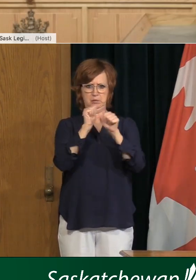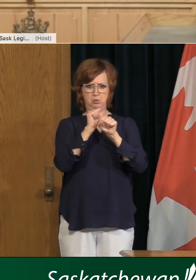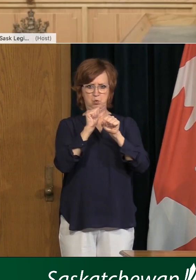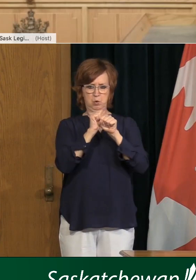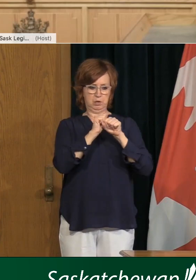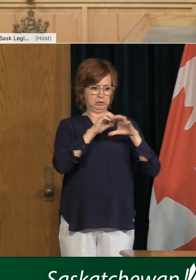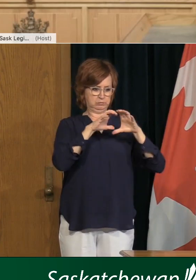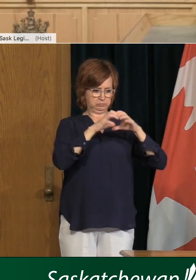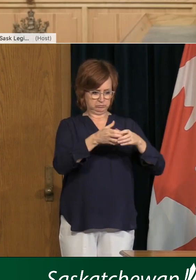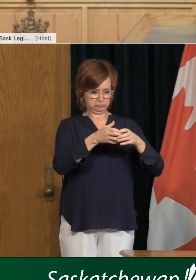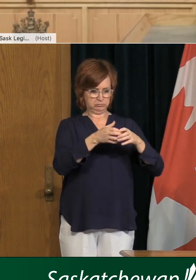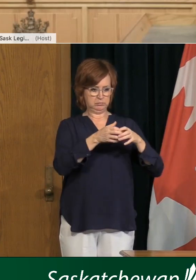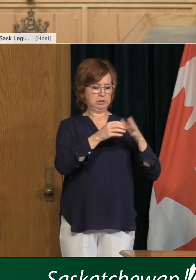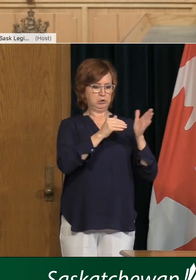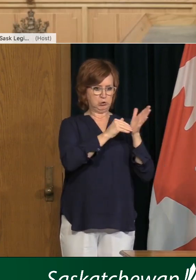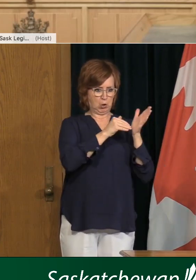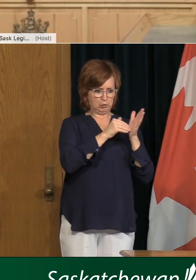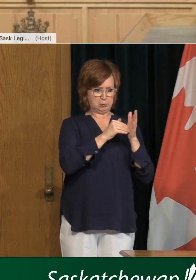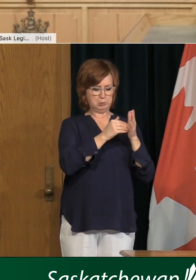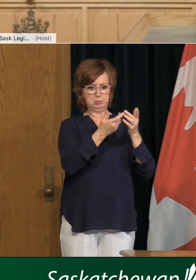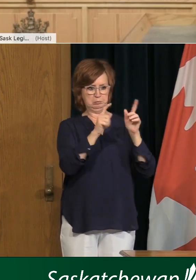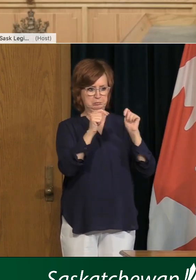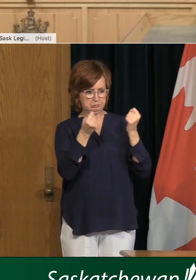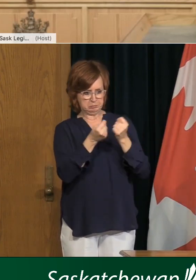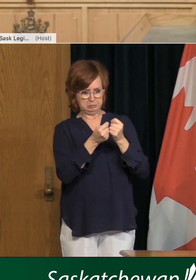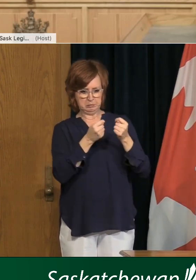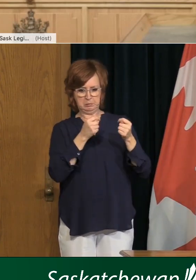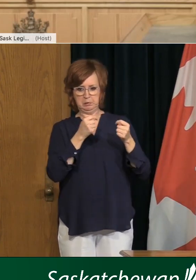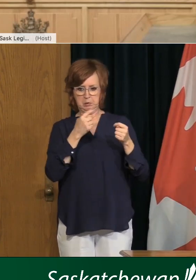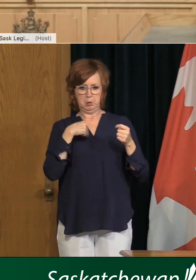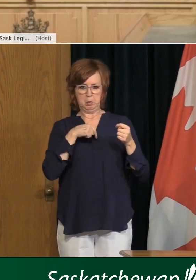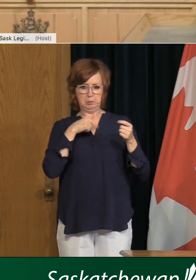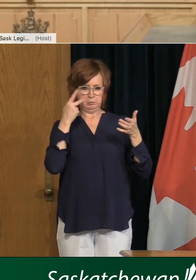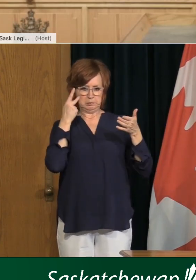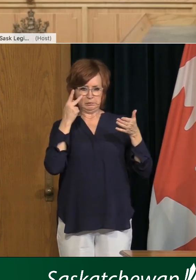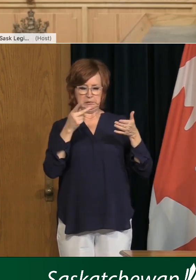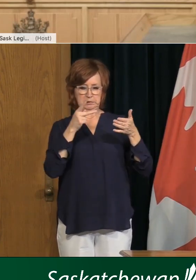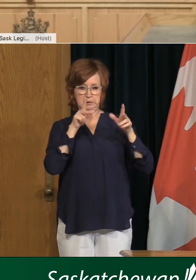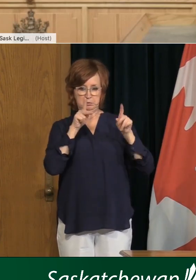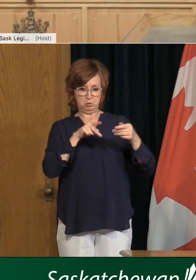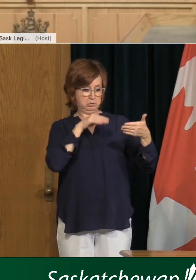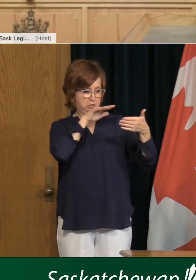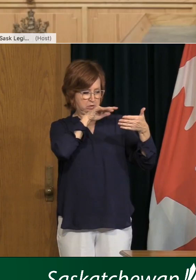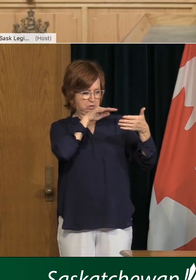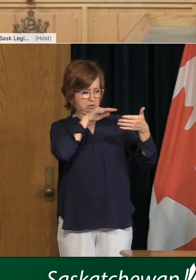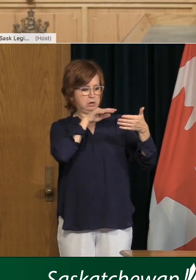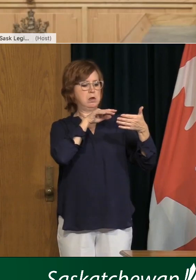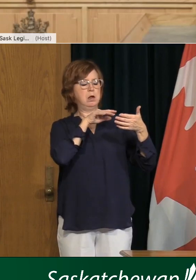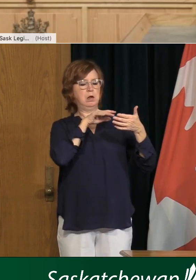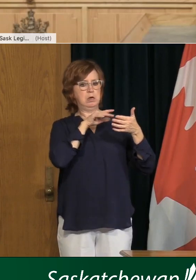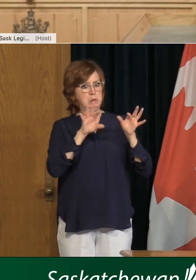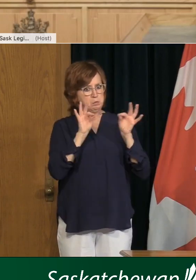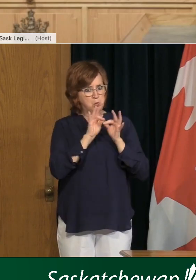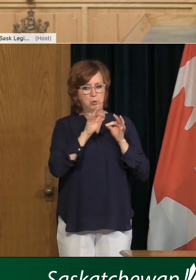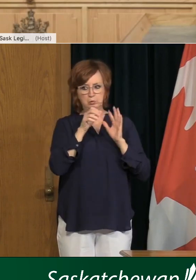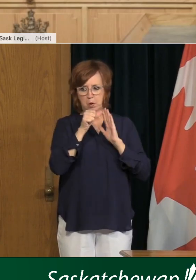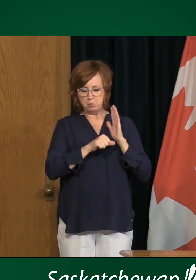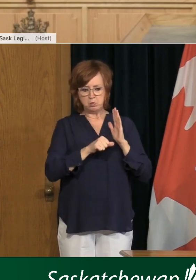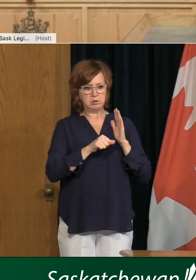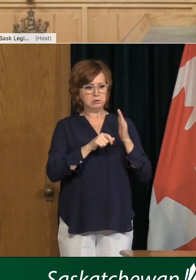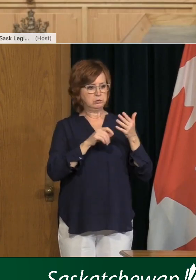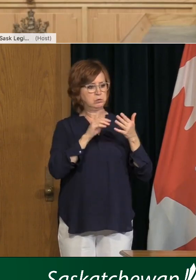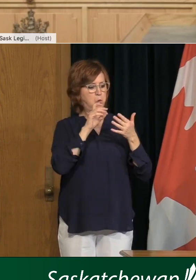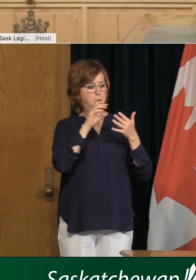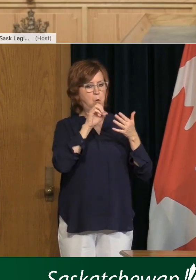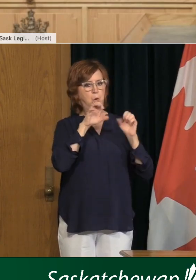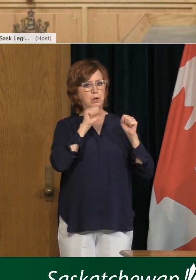lists and triage patients and reprioritize people as their needs change for both surgical services as